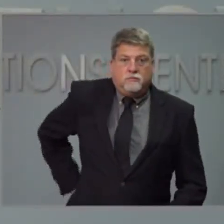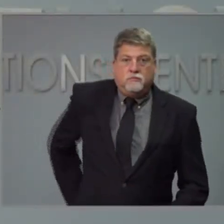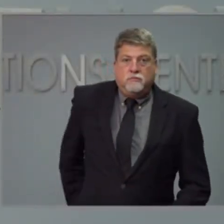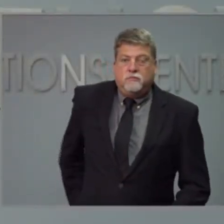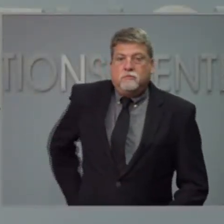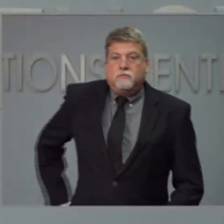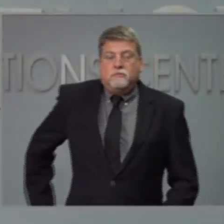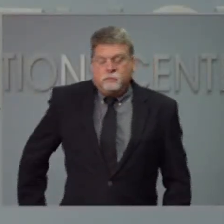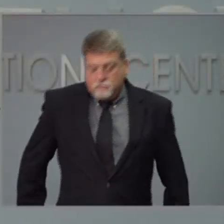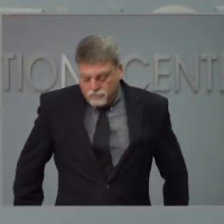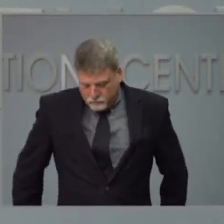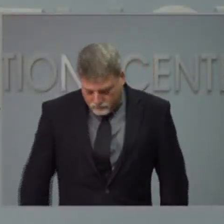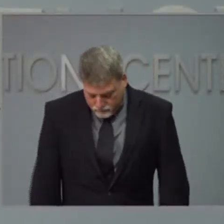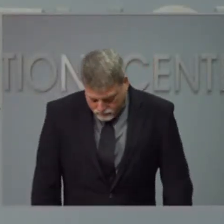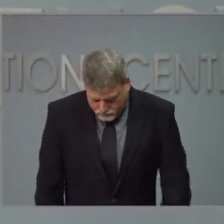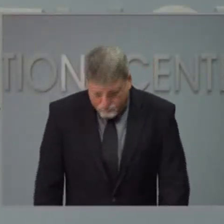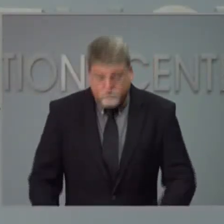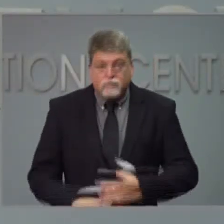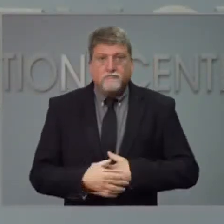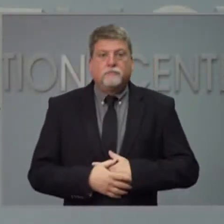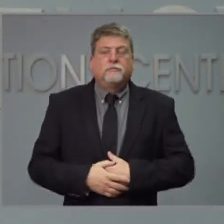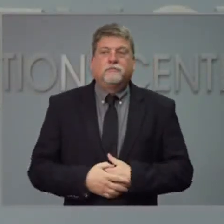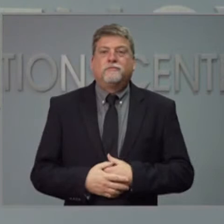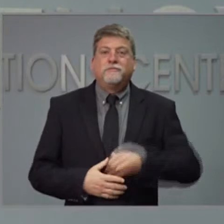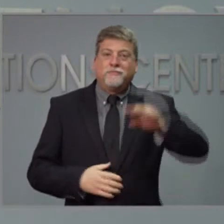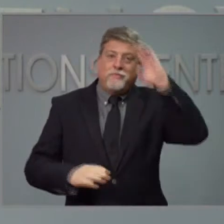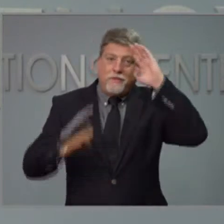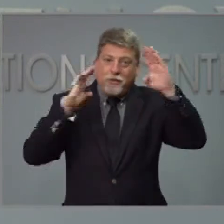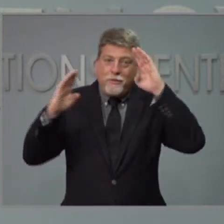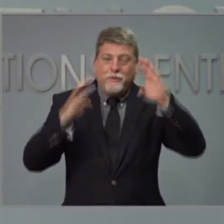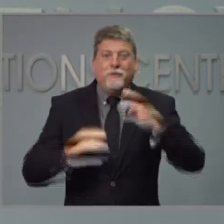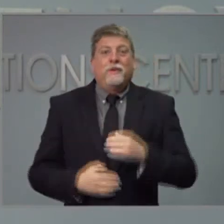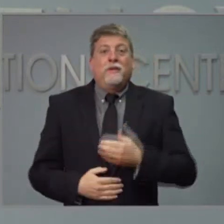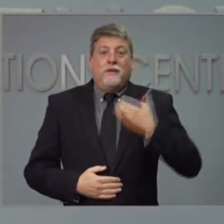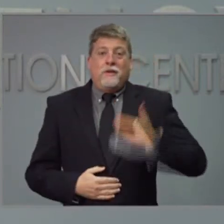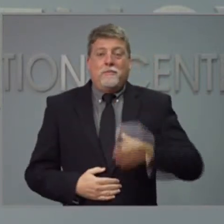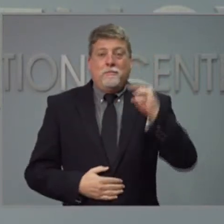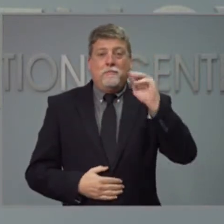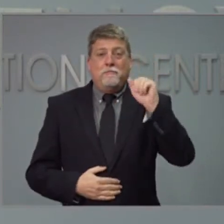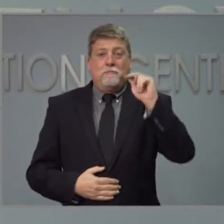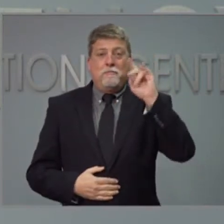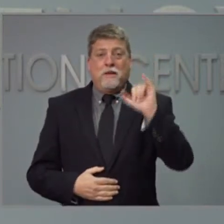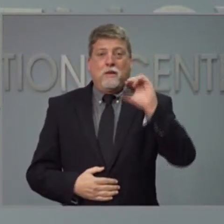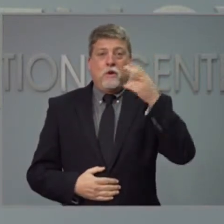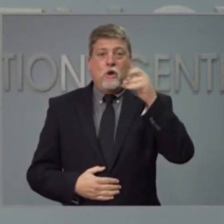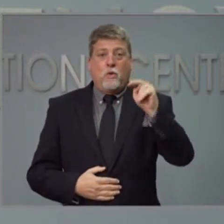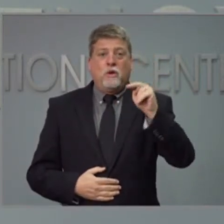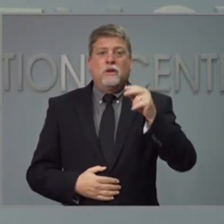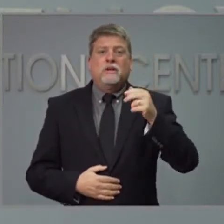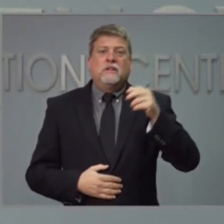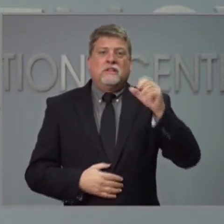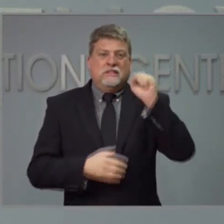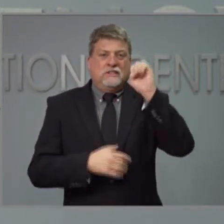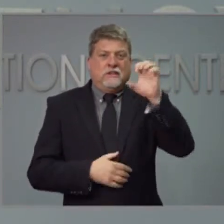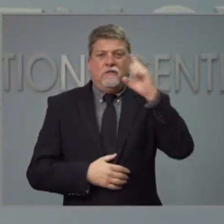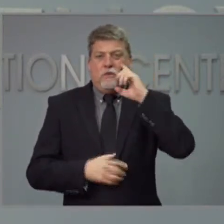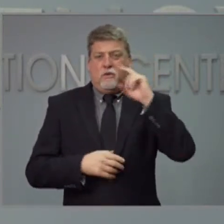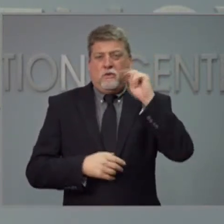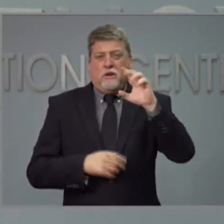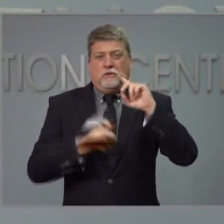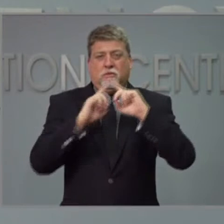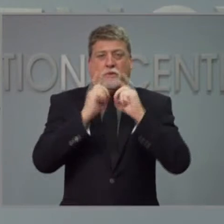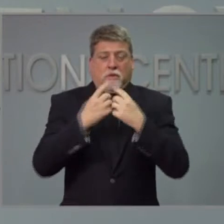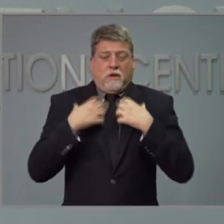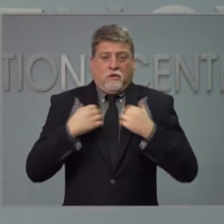Hi everyone, welcome. I'm Mandy Cohen. I'm the Secretary of the North Carolina Department of Health and Human Services, and with me today is